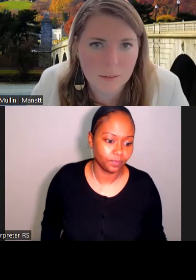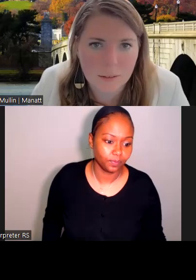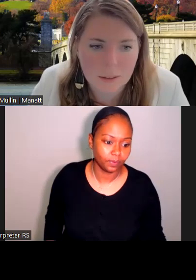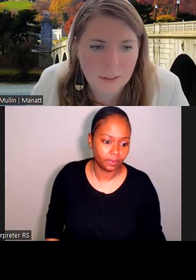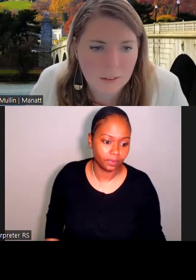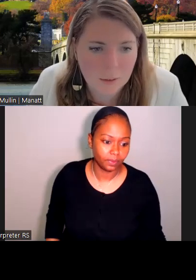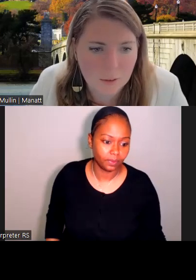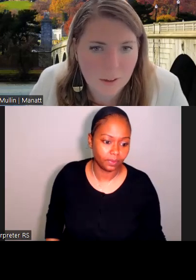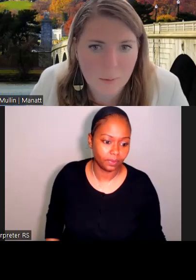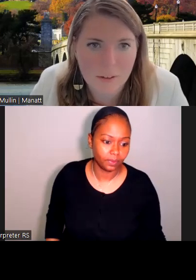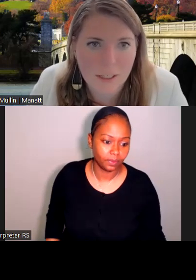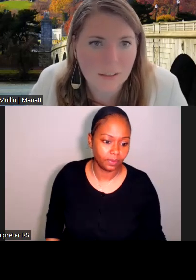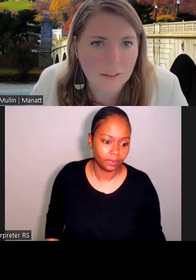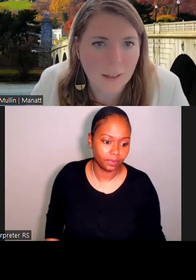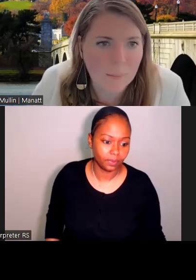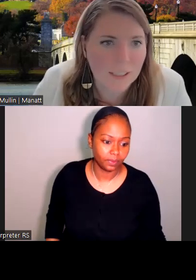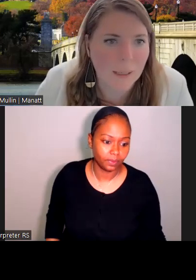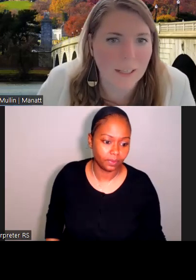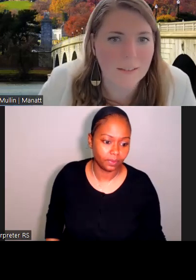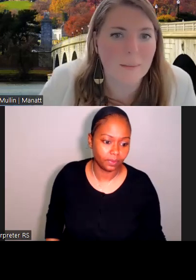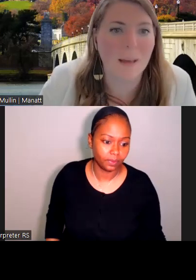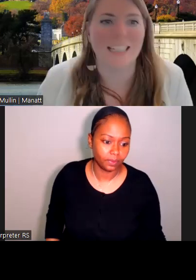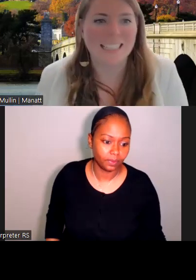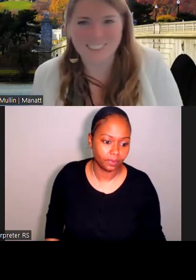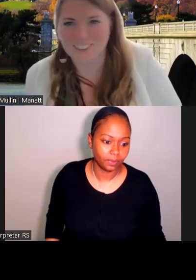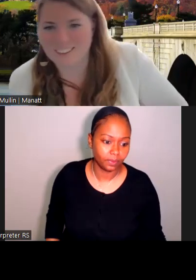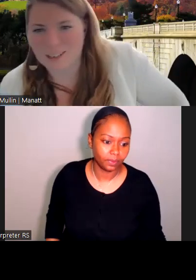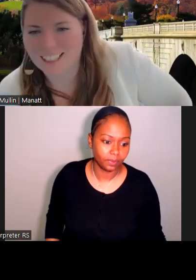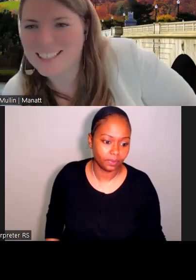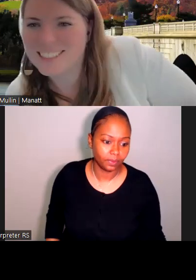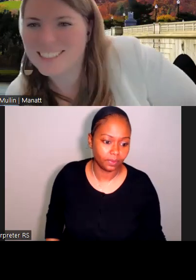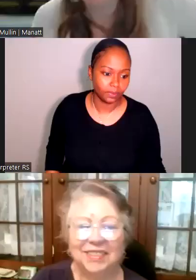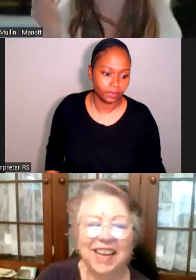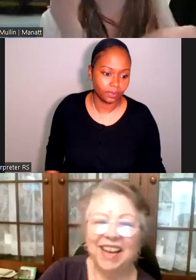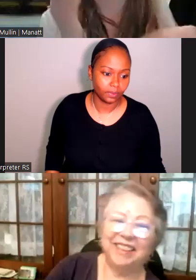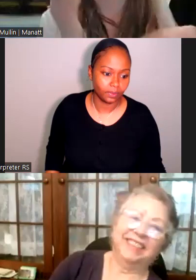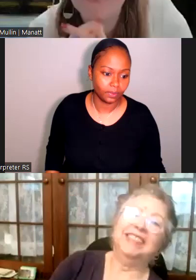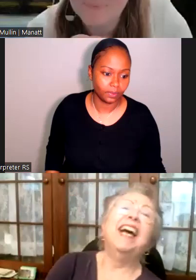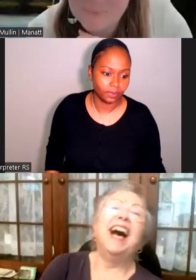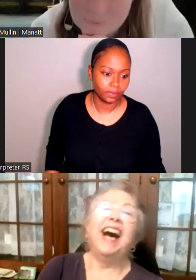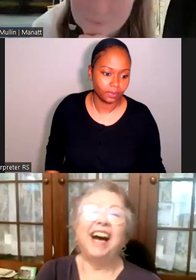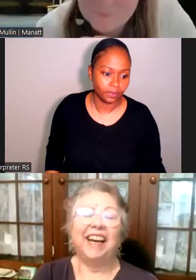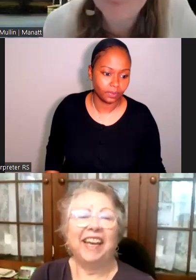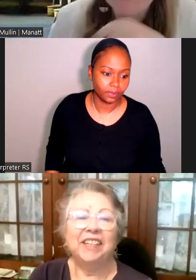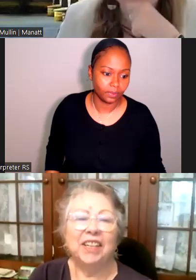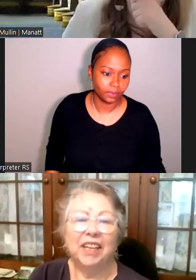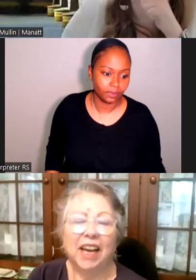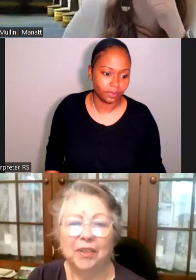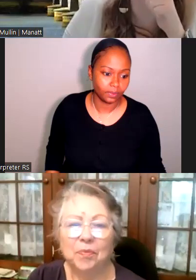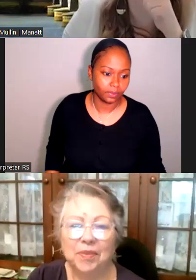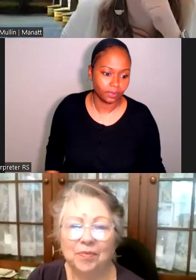losing. So sorry, 1 second. Coming back to my list. Melody, you're next to my list. Hi. Hi.